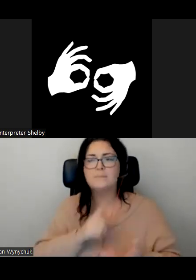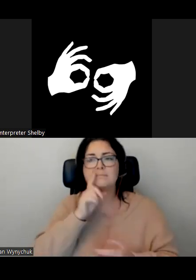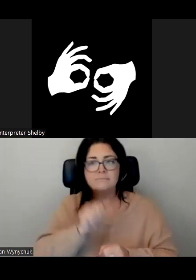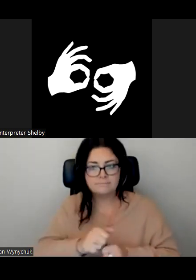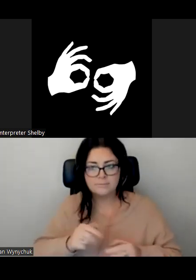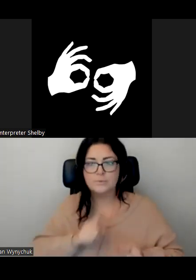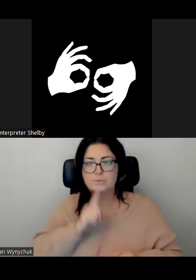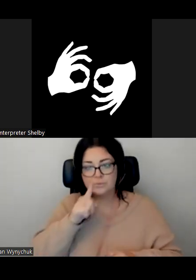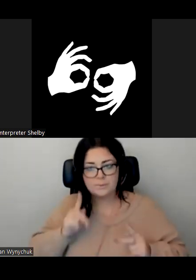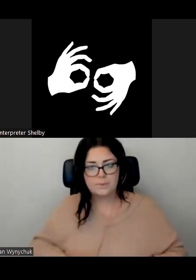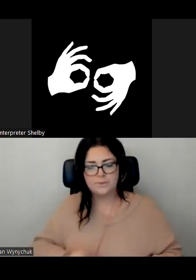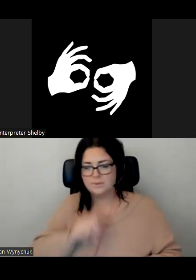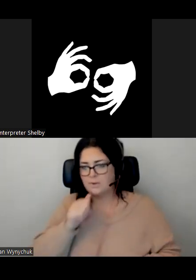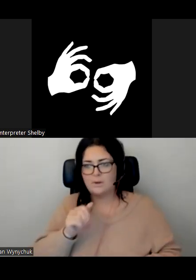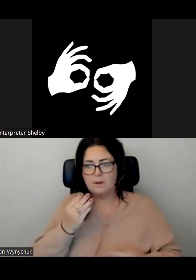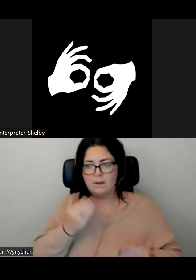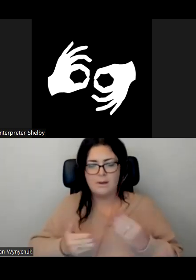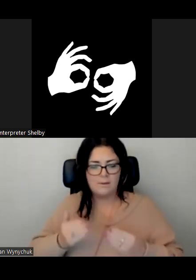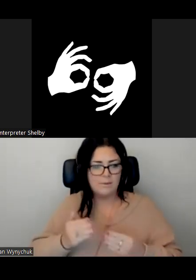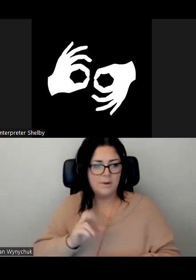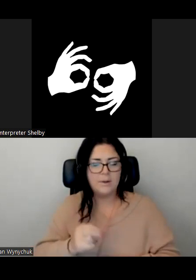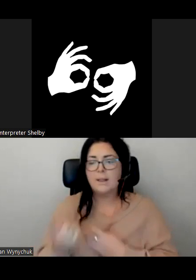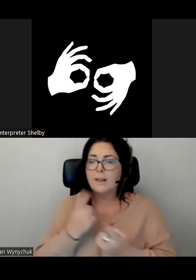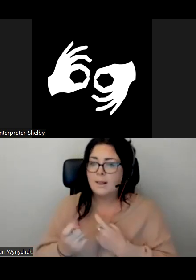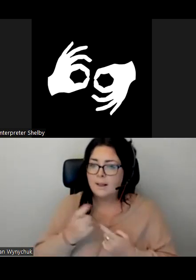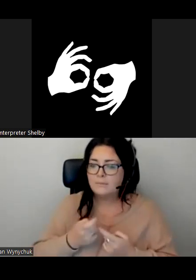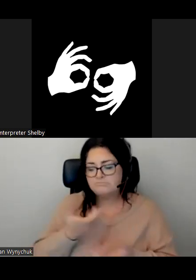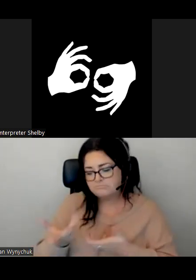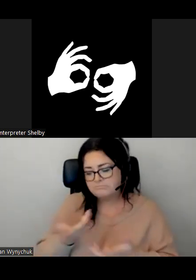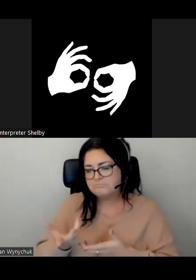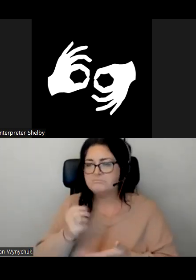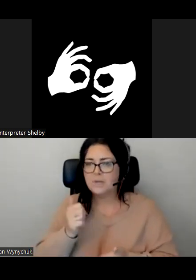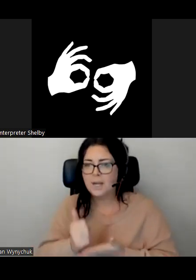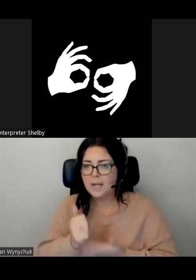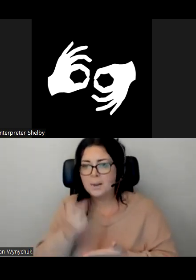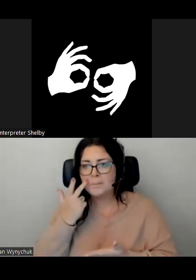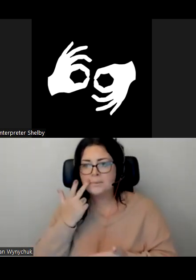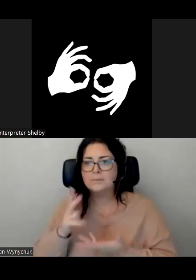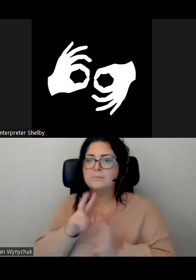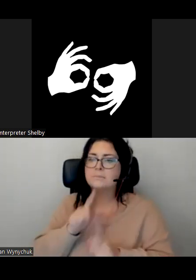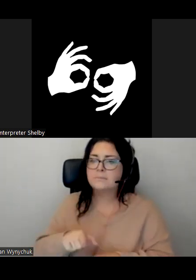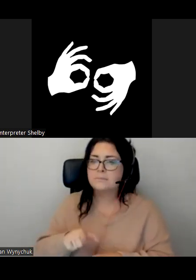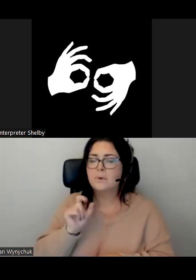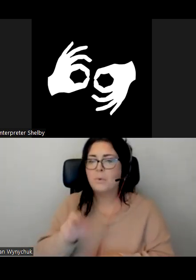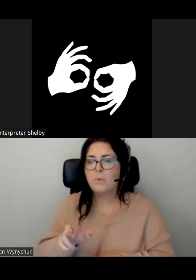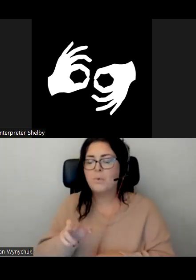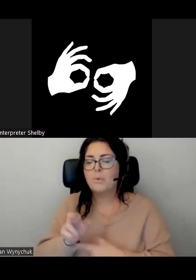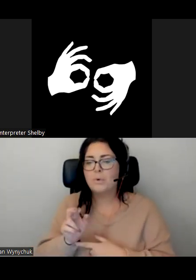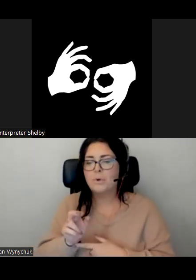robot. You ask your questions and we'll be able to either answer them for you or we'll be able